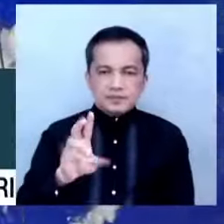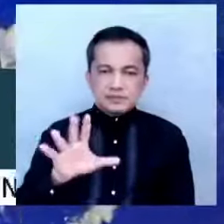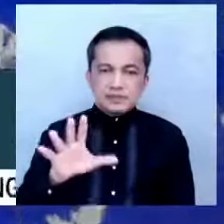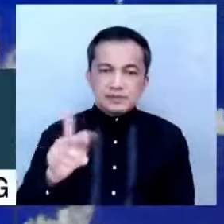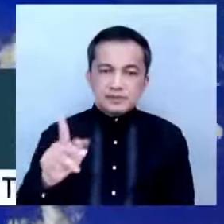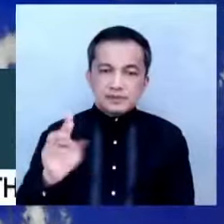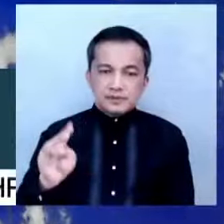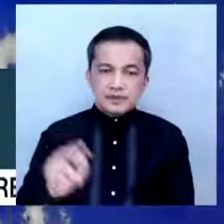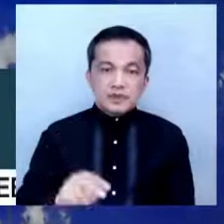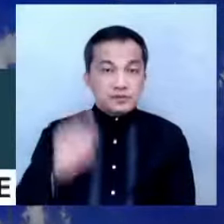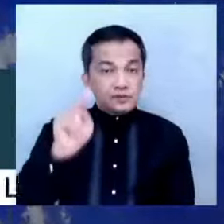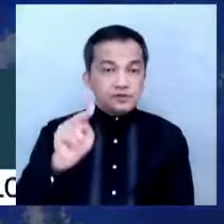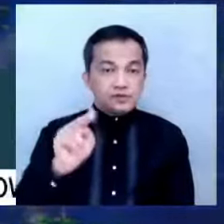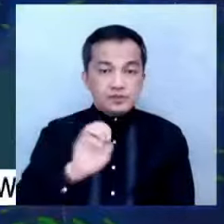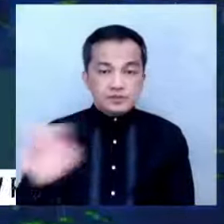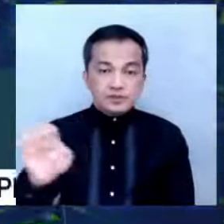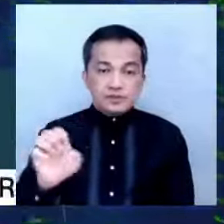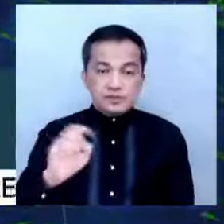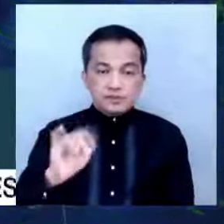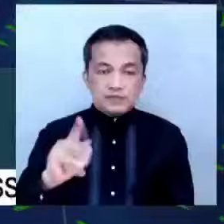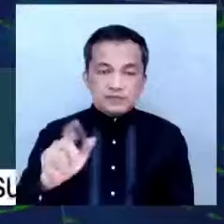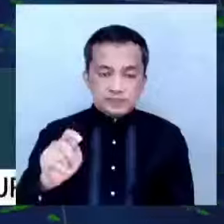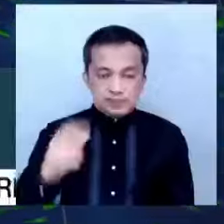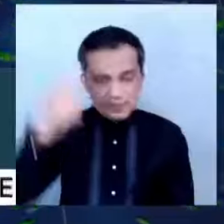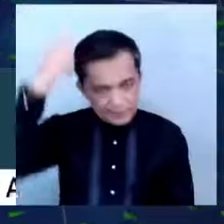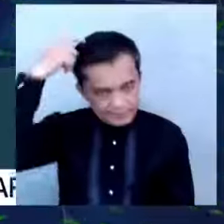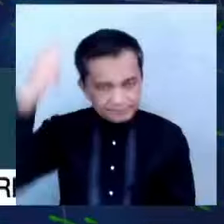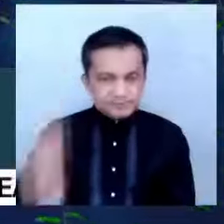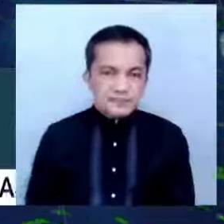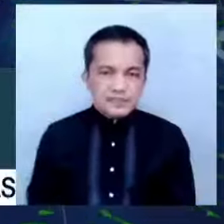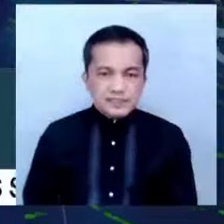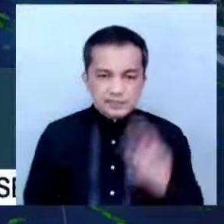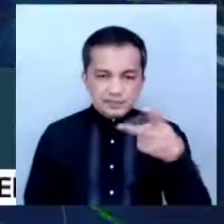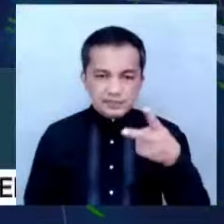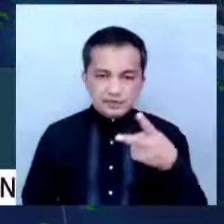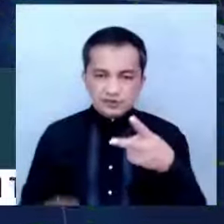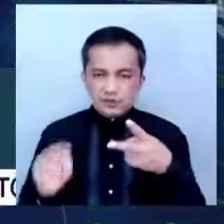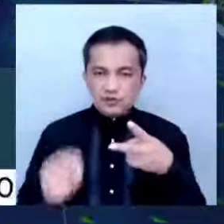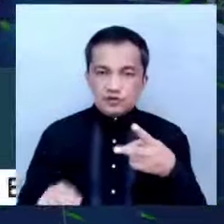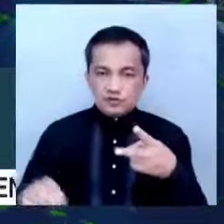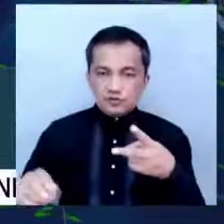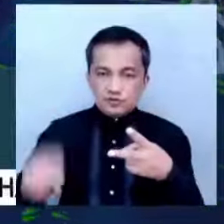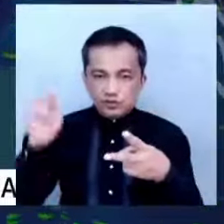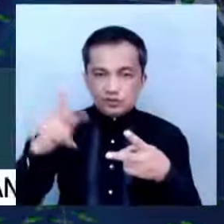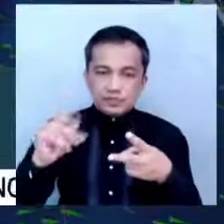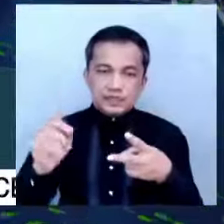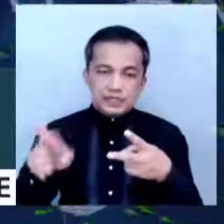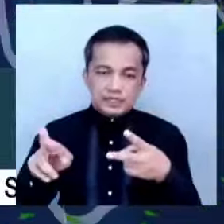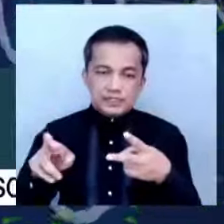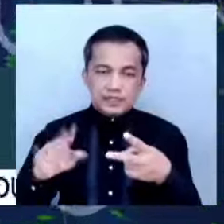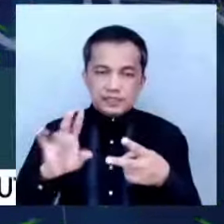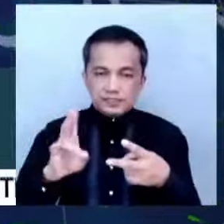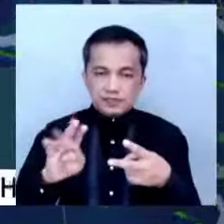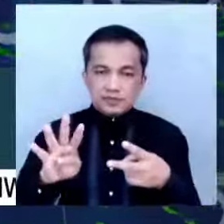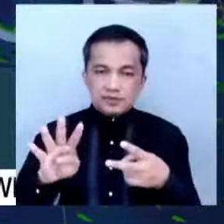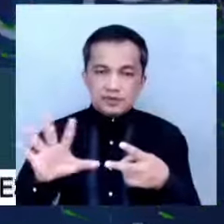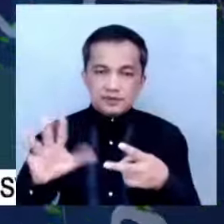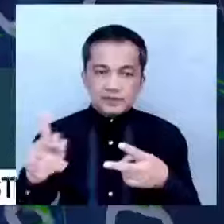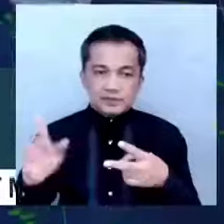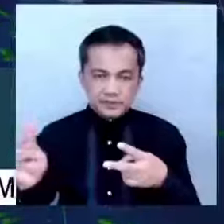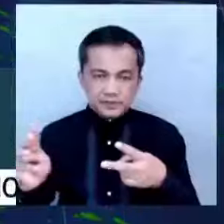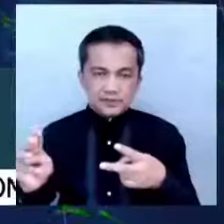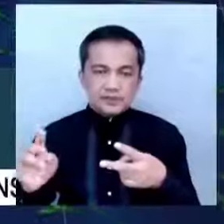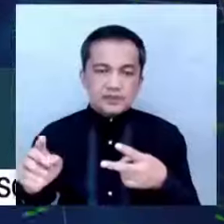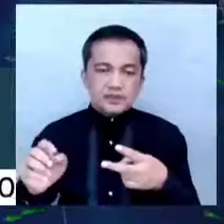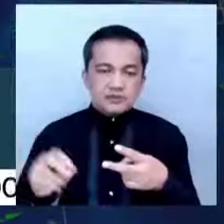565 kilometers northeast of Itbayat, Batanes. The second one is just north of the PAR, more than 700 kilometers